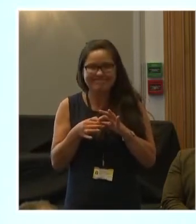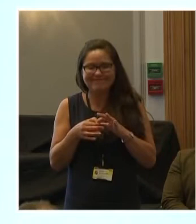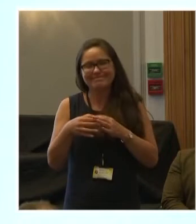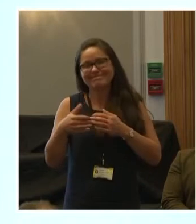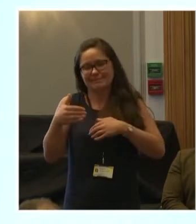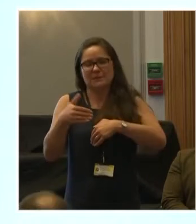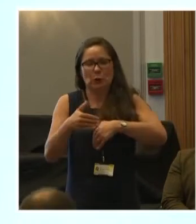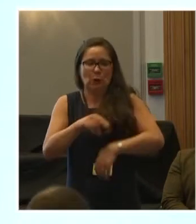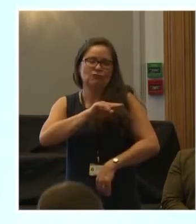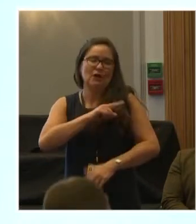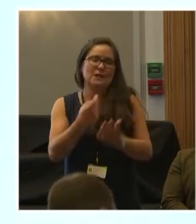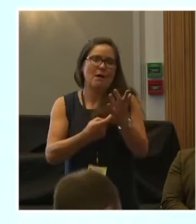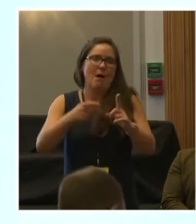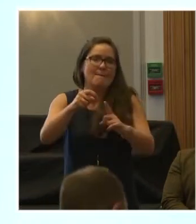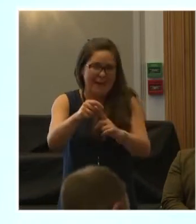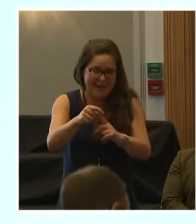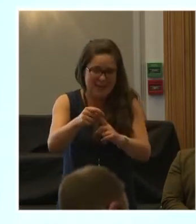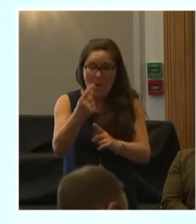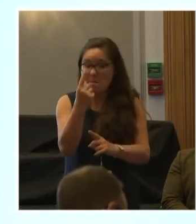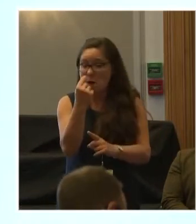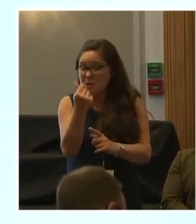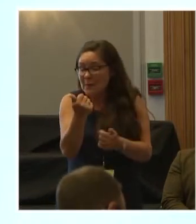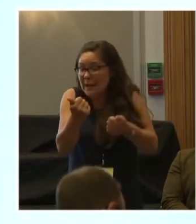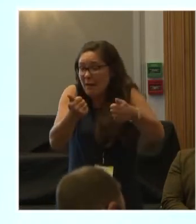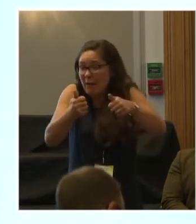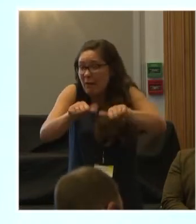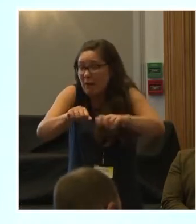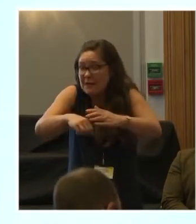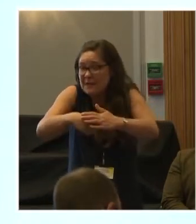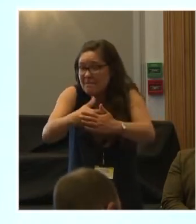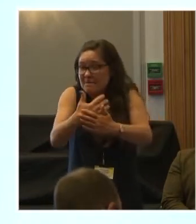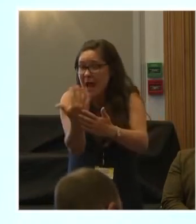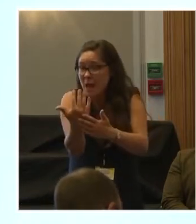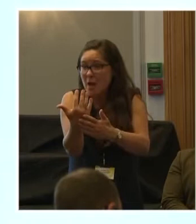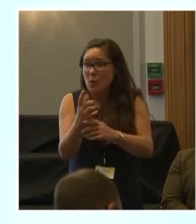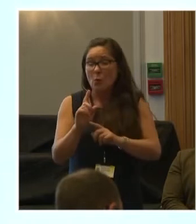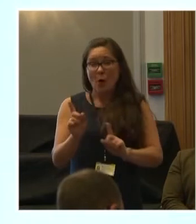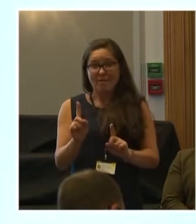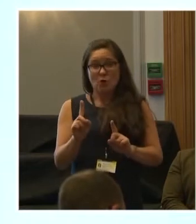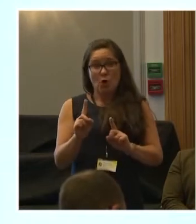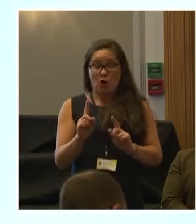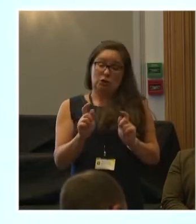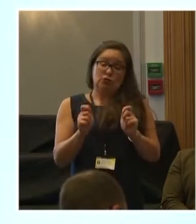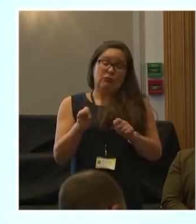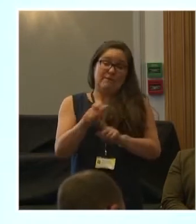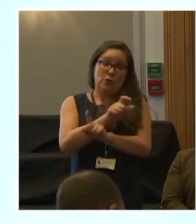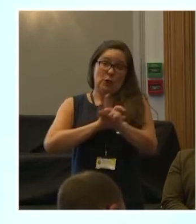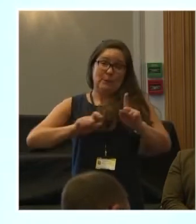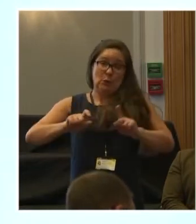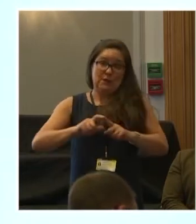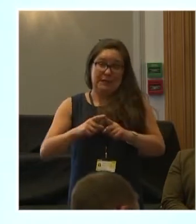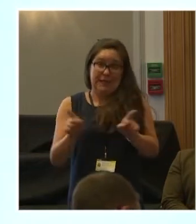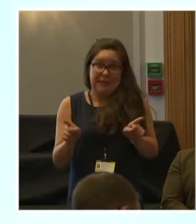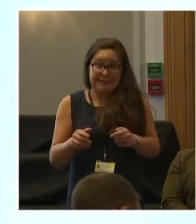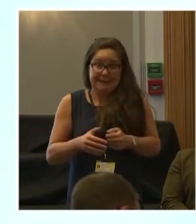project could be applicable to development of treatments for a much wider proportion of our community. We are also